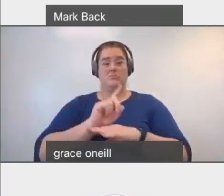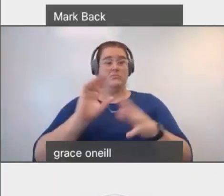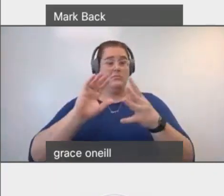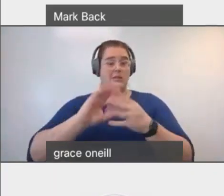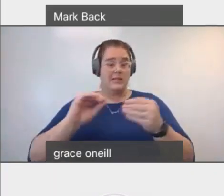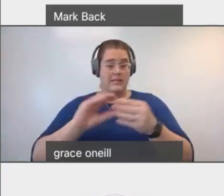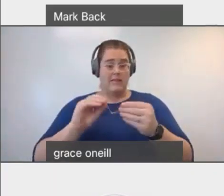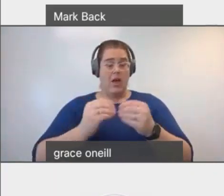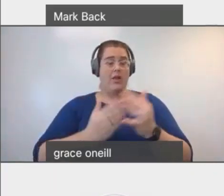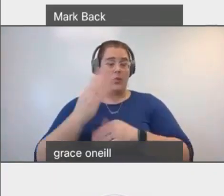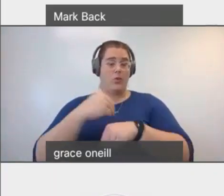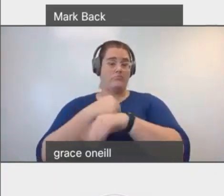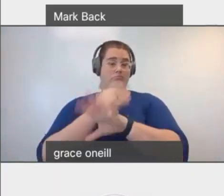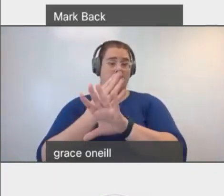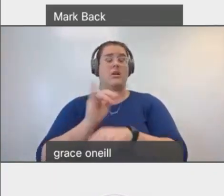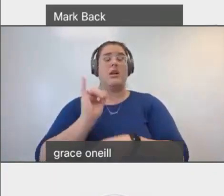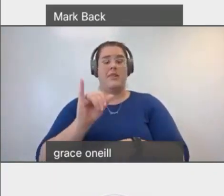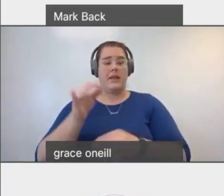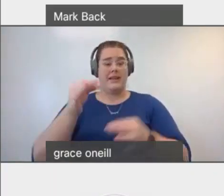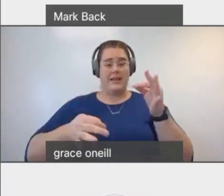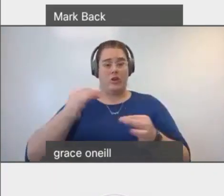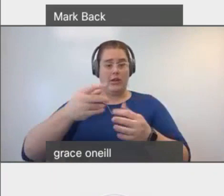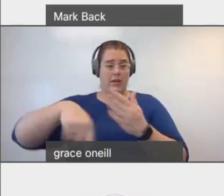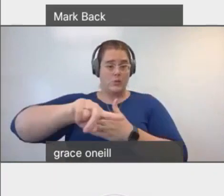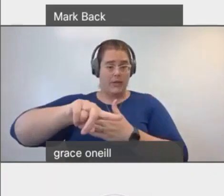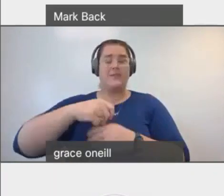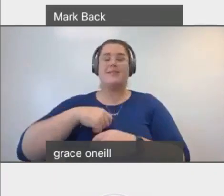the website we gave you that the deadline